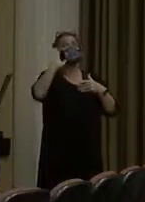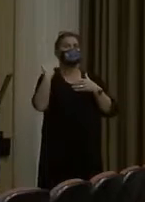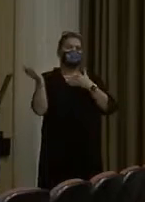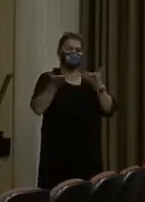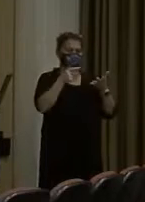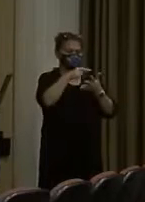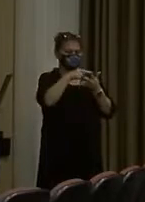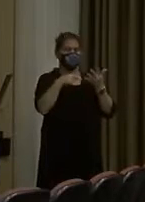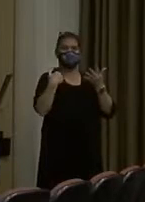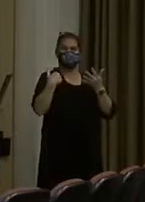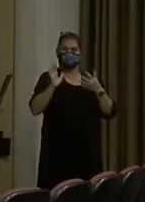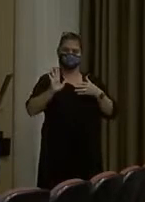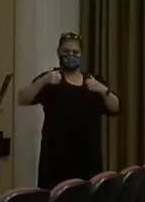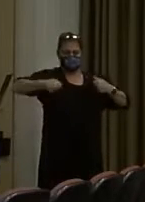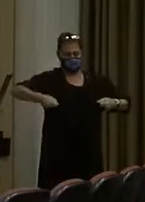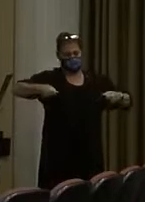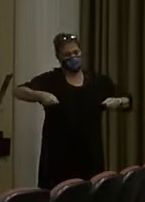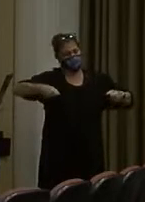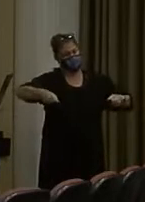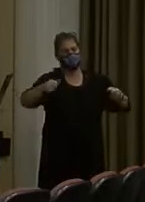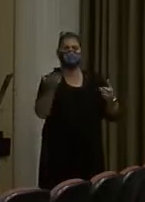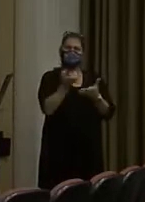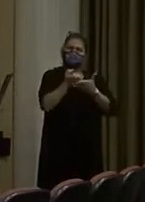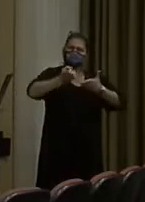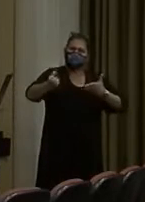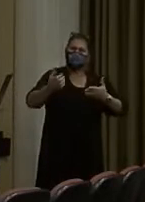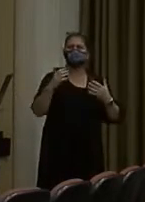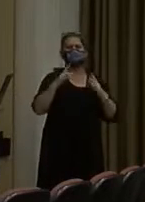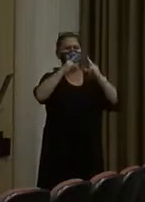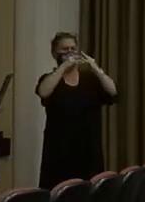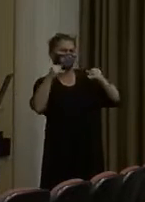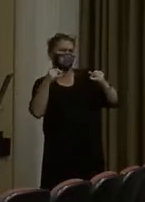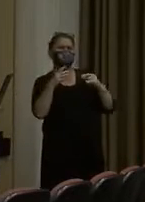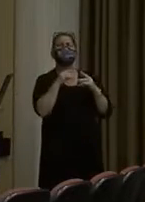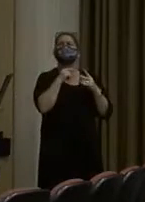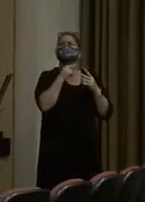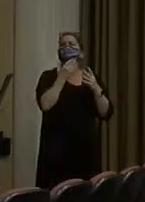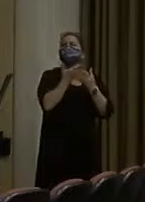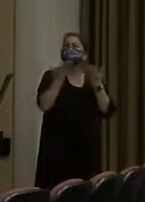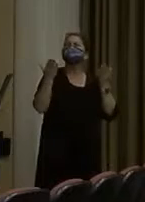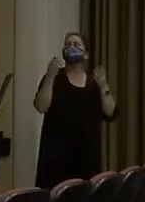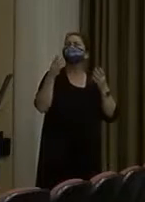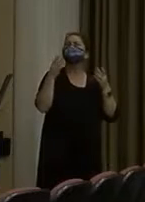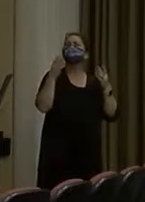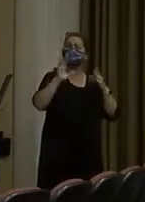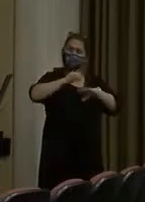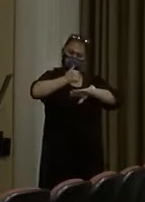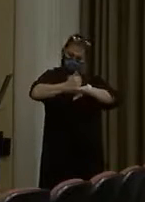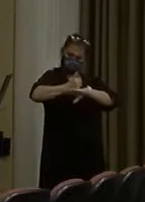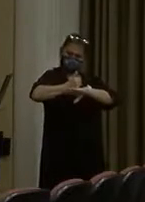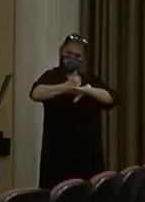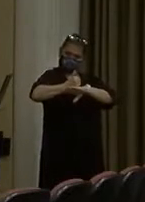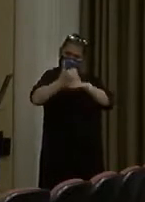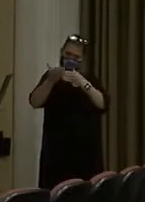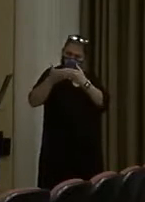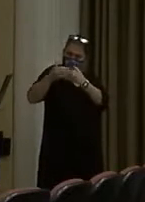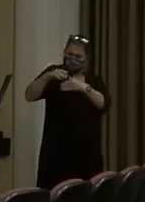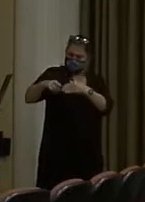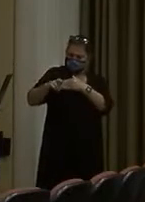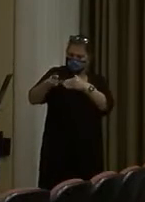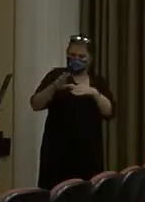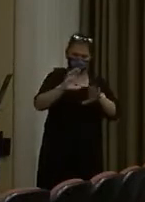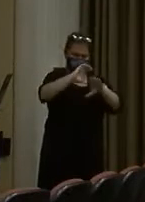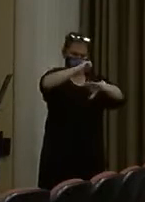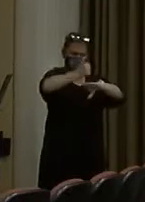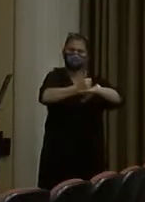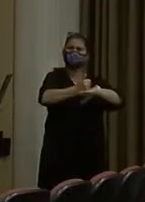We have our bags full of all sorts of equipment, our camping gear, and we settled down by the river.